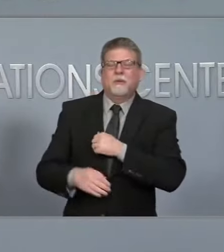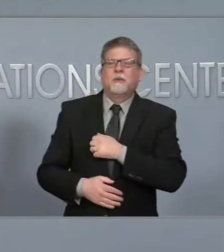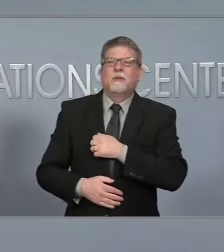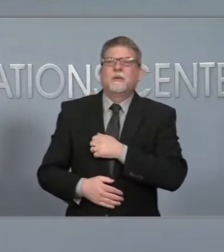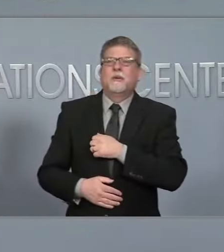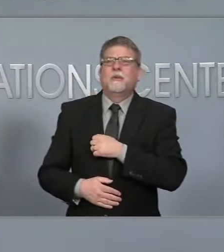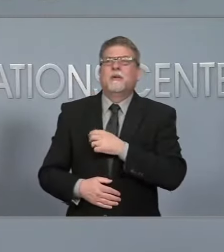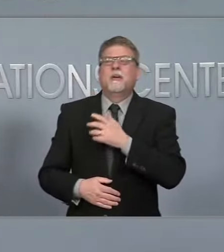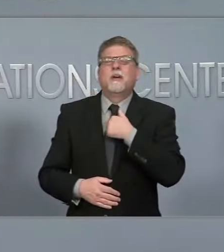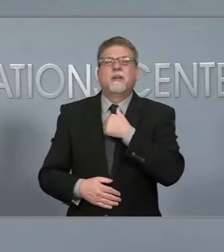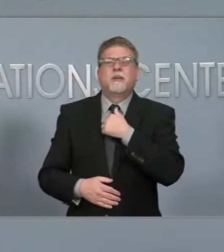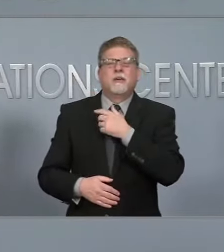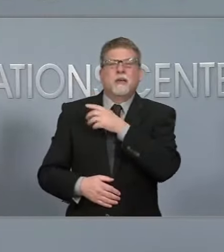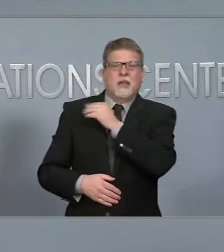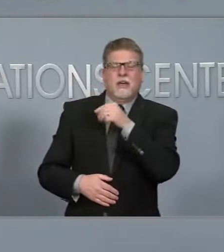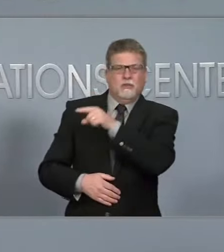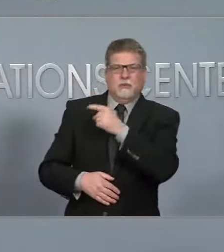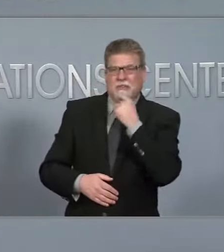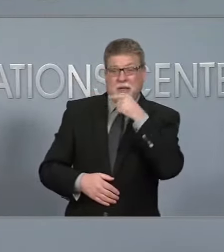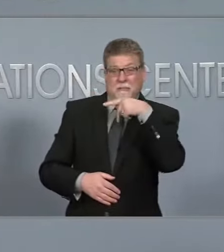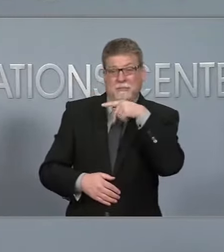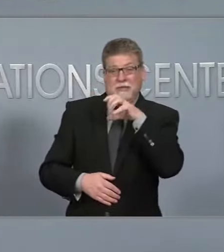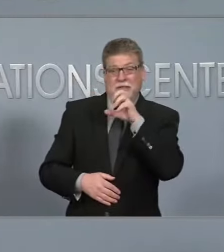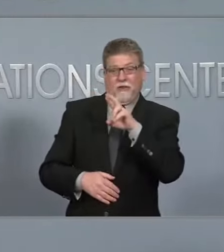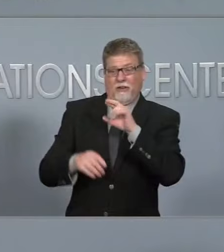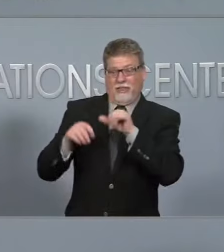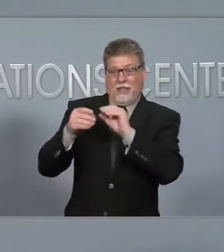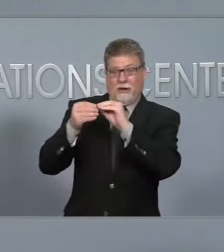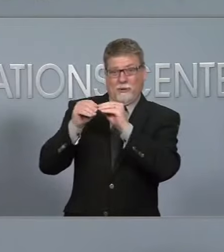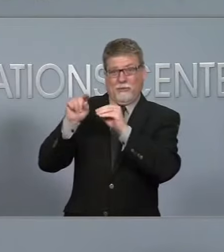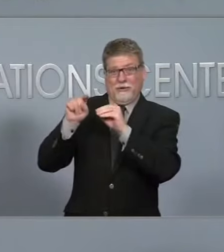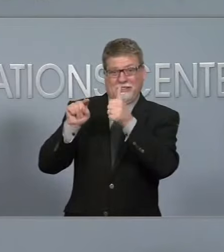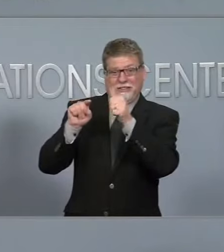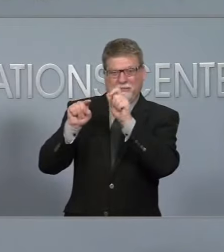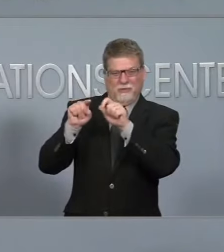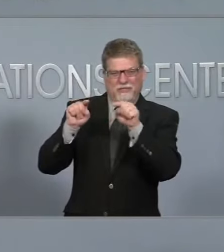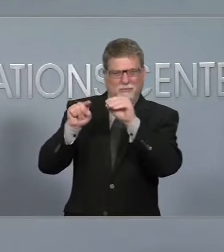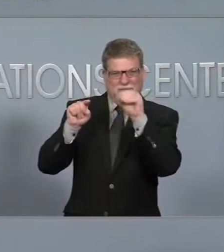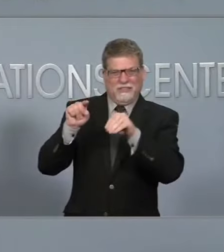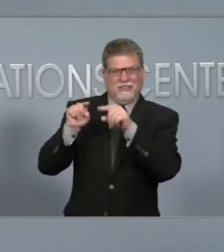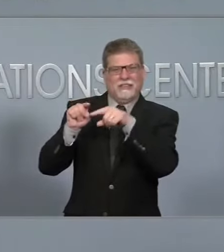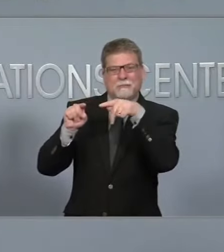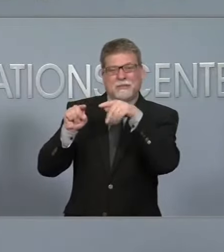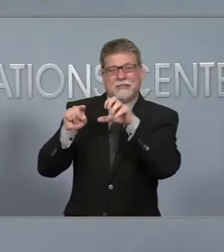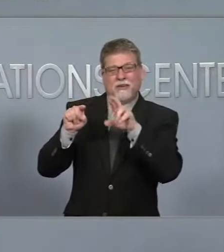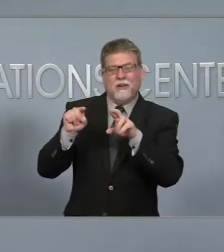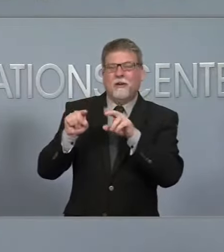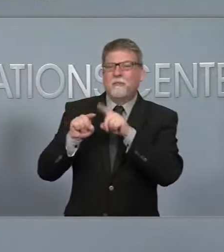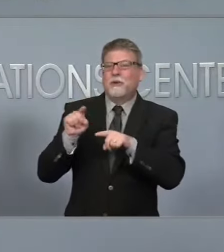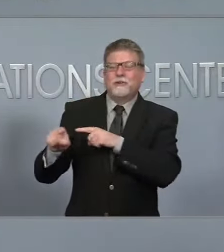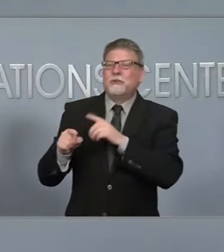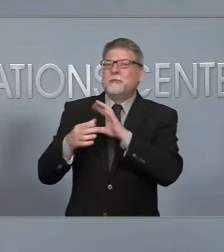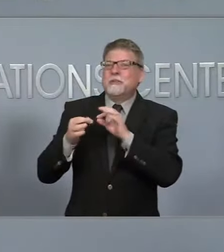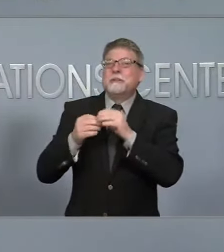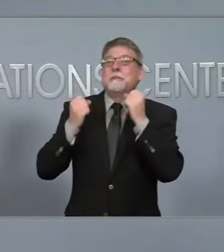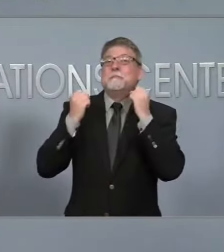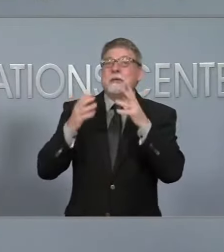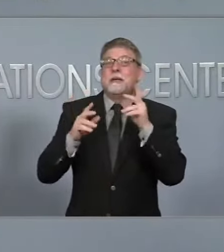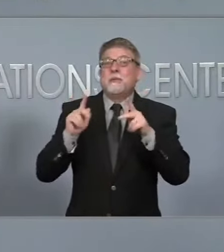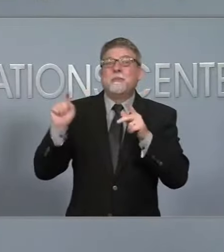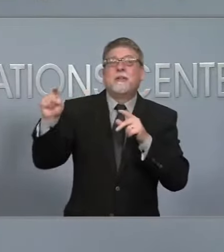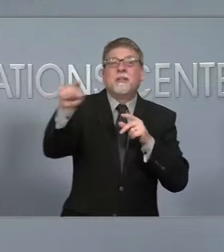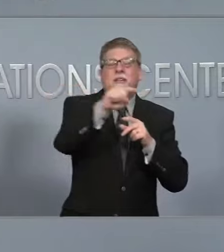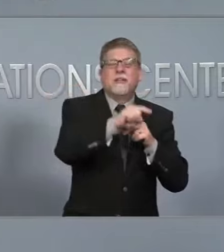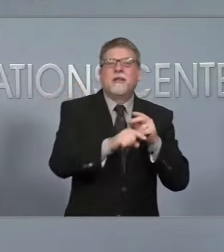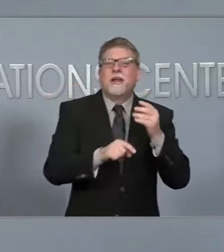tests going on, do you think that is, do you think we're seeing a lot of positive tests coming from